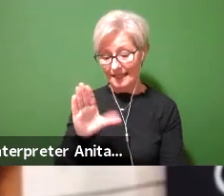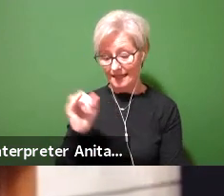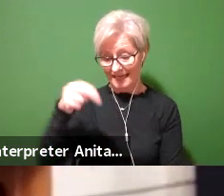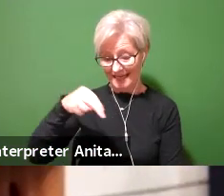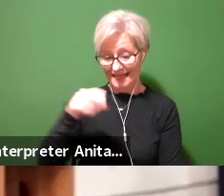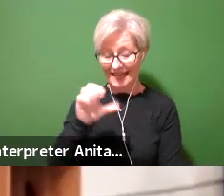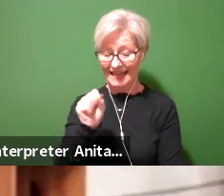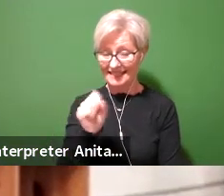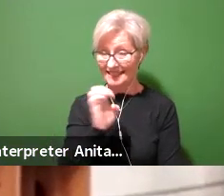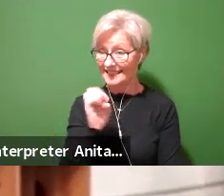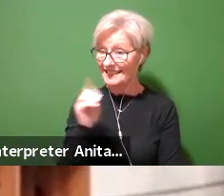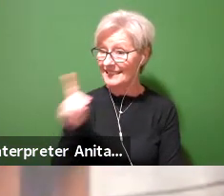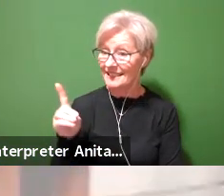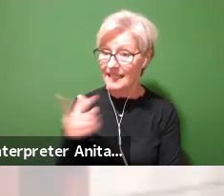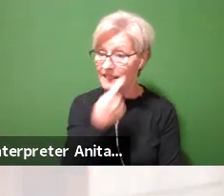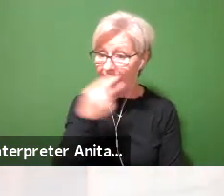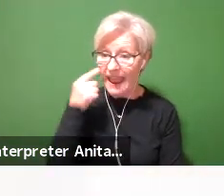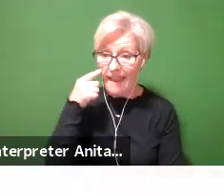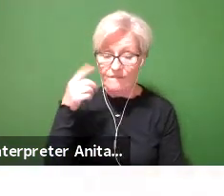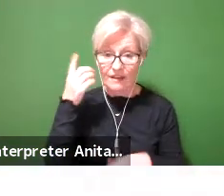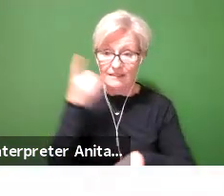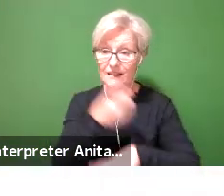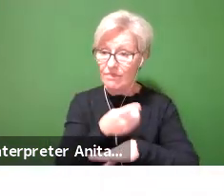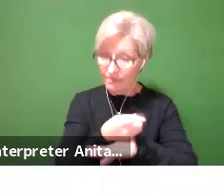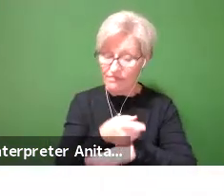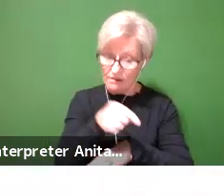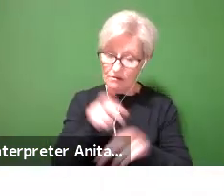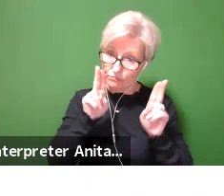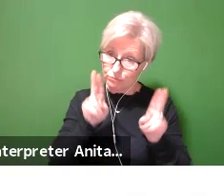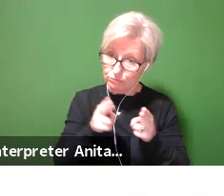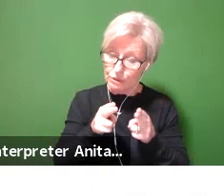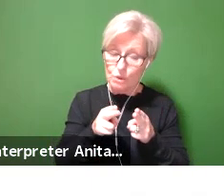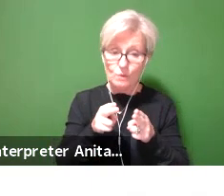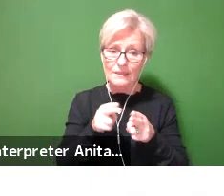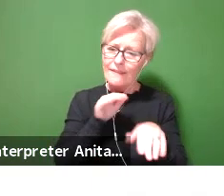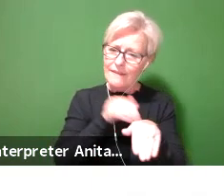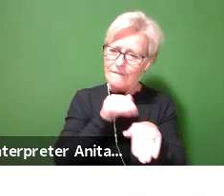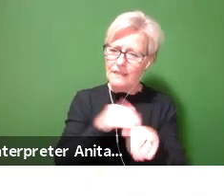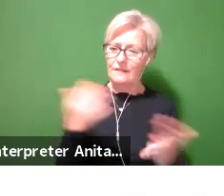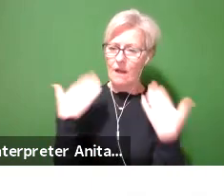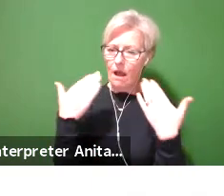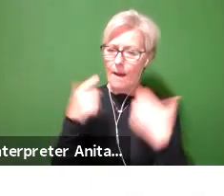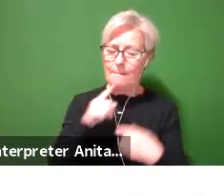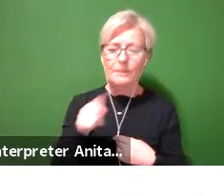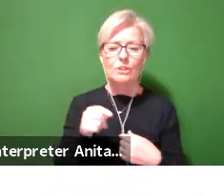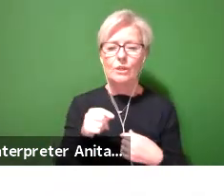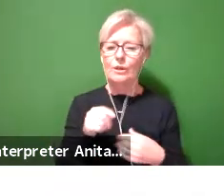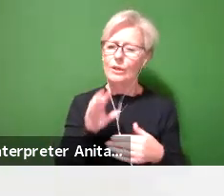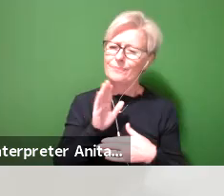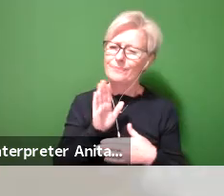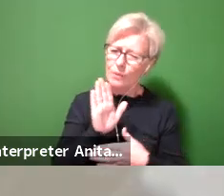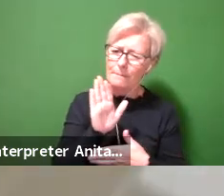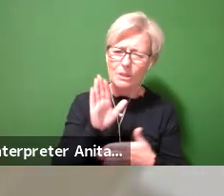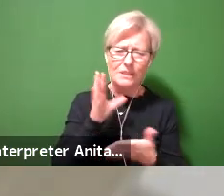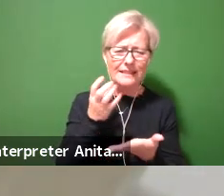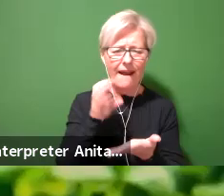that they can help maybe reduce the severity of hot flashes. But you need to be taking them at least 3 servings a day, and it